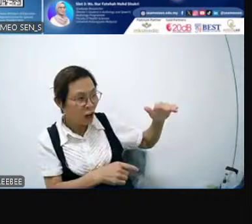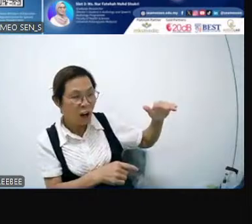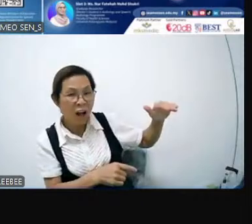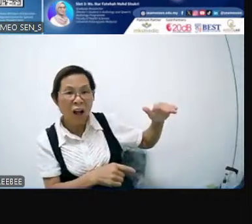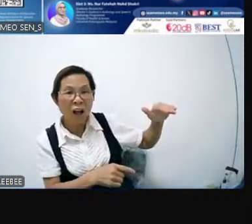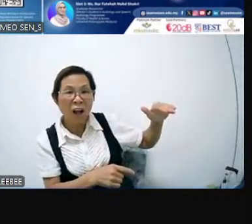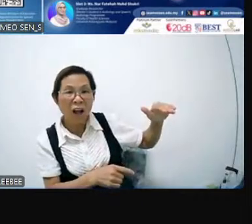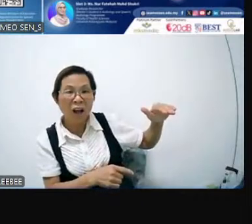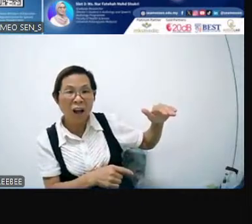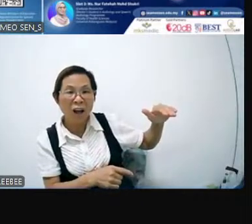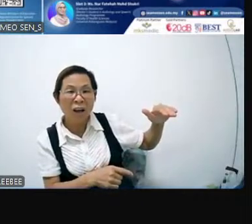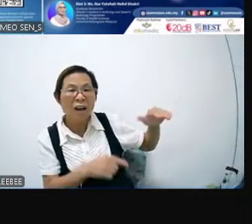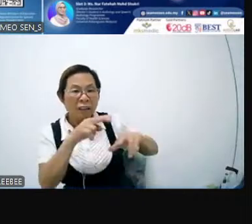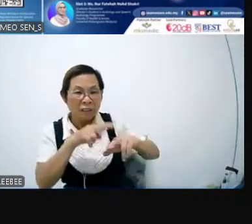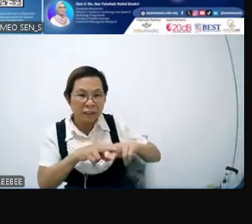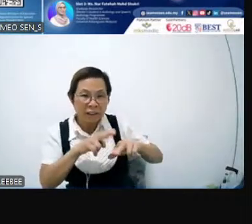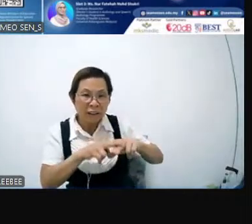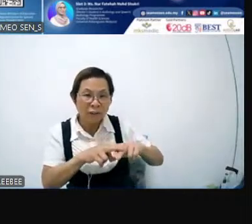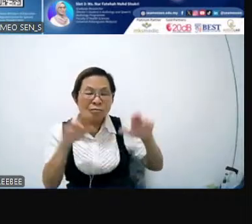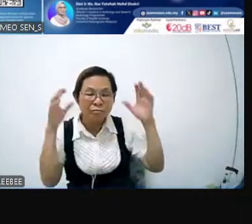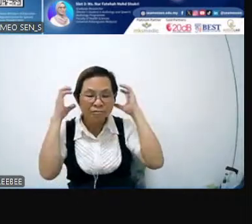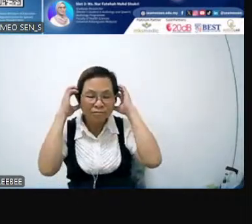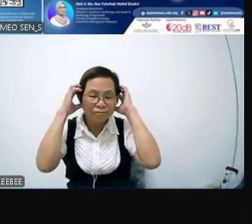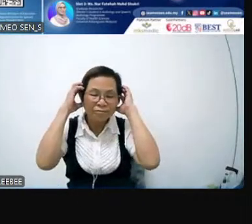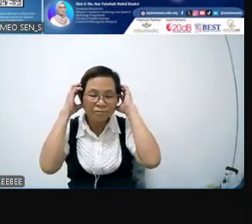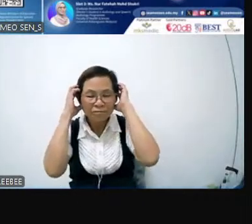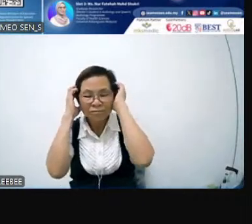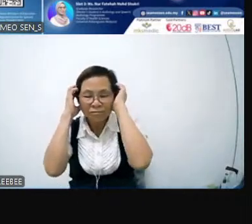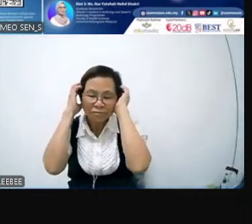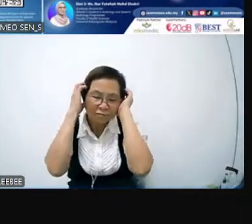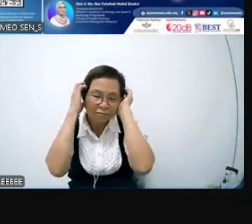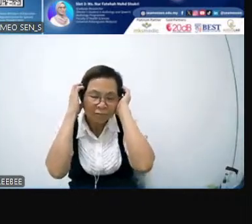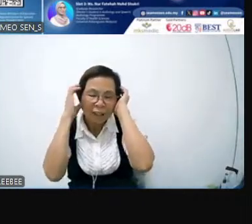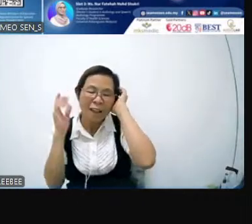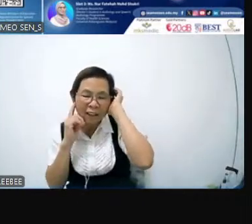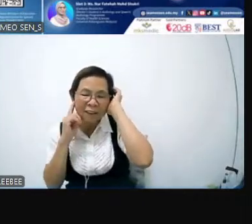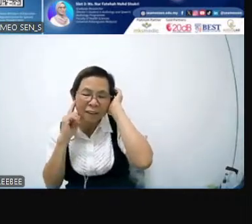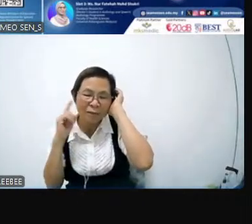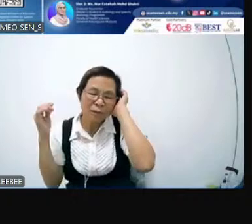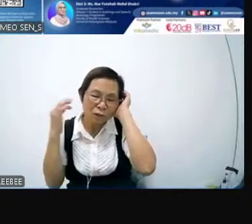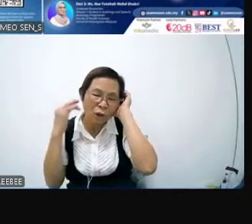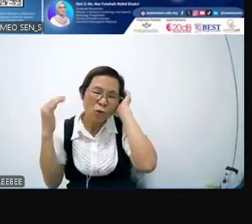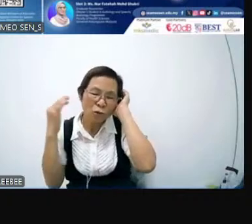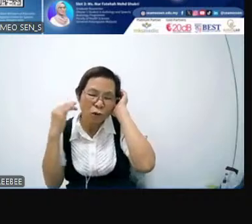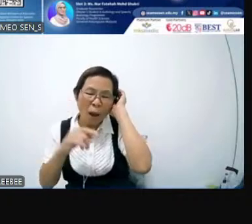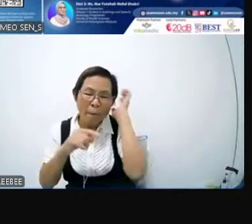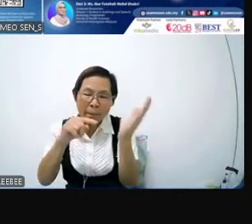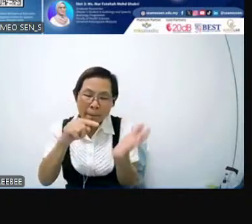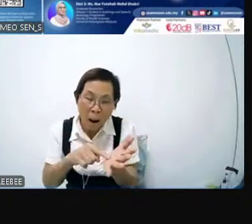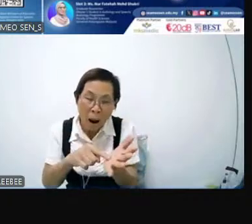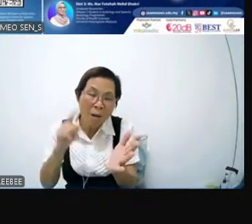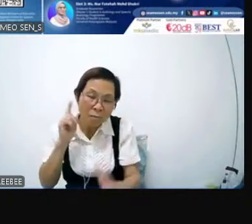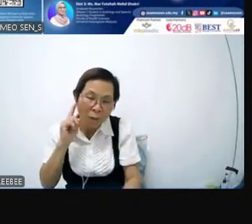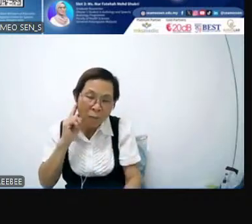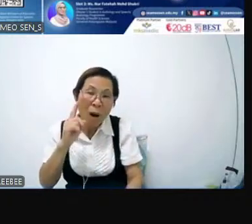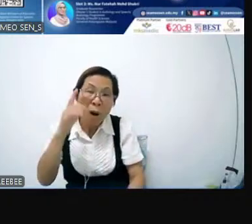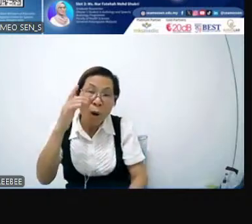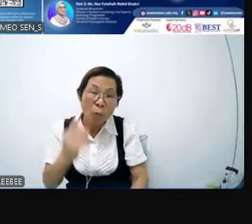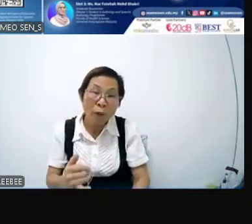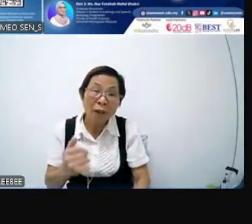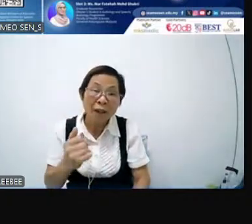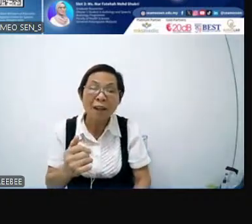child, usually they can sit down and they can wear headphones and listening to some sounds and press the button. So we are going to vary the